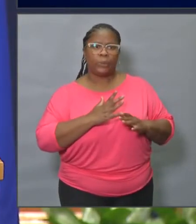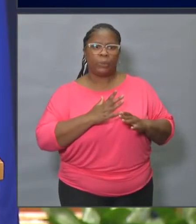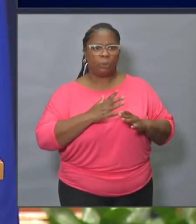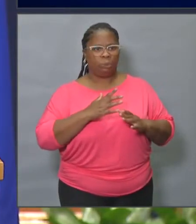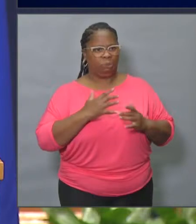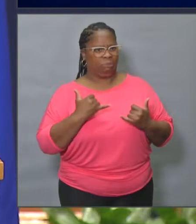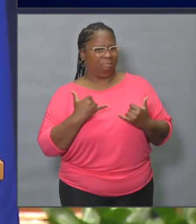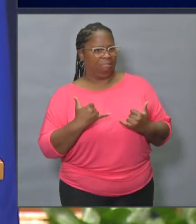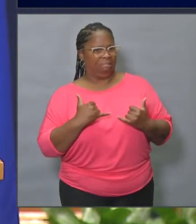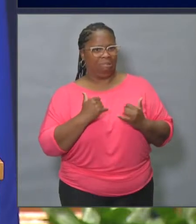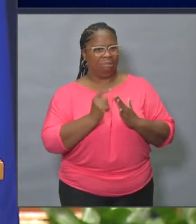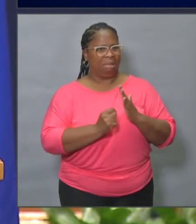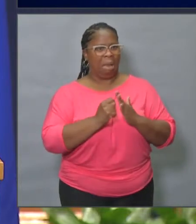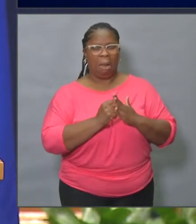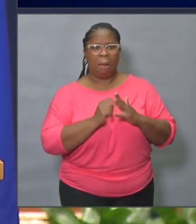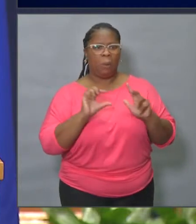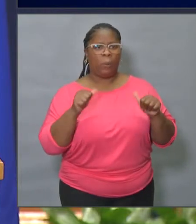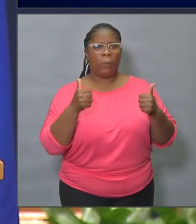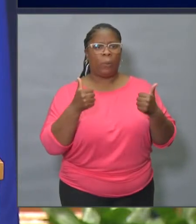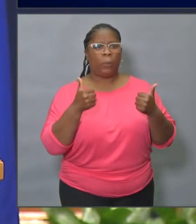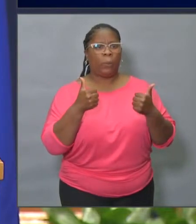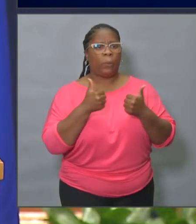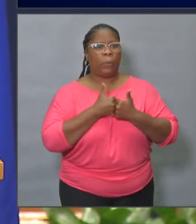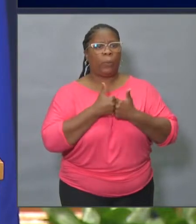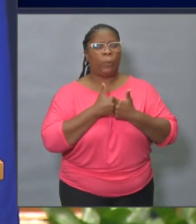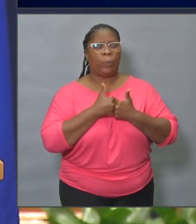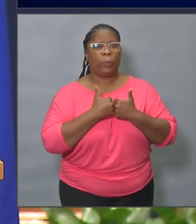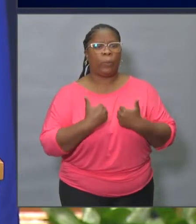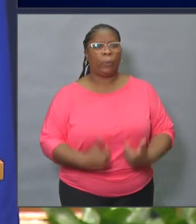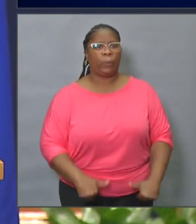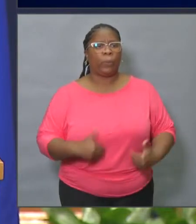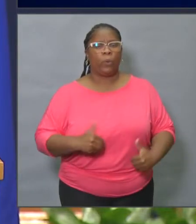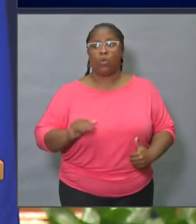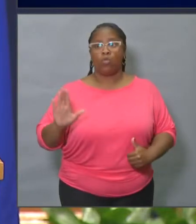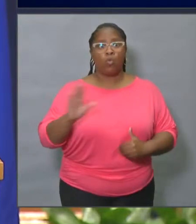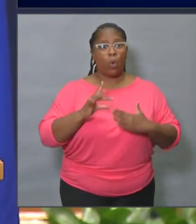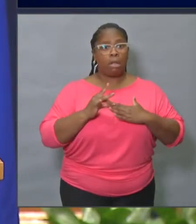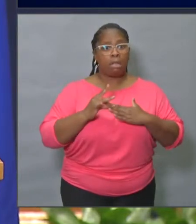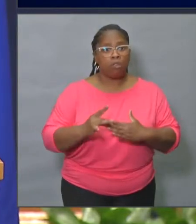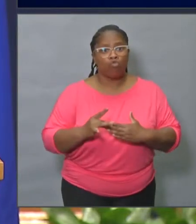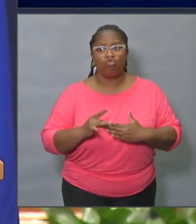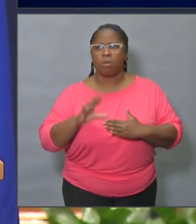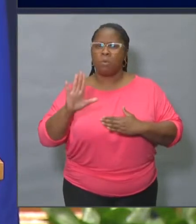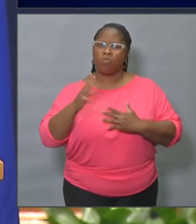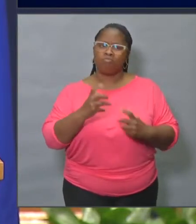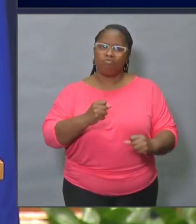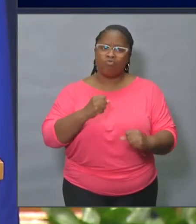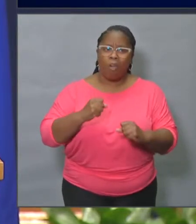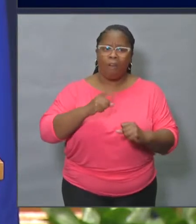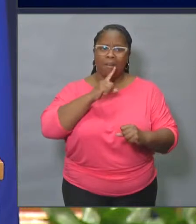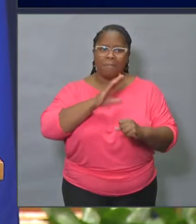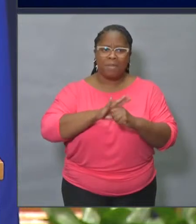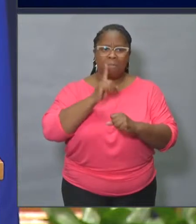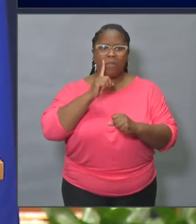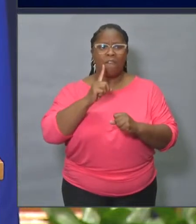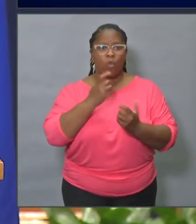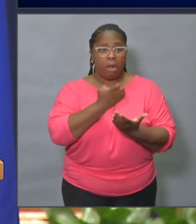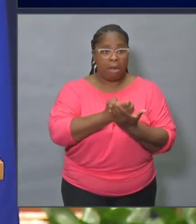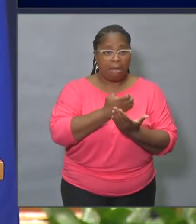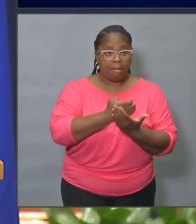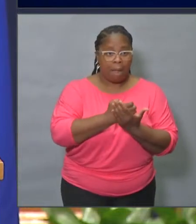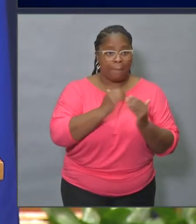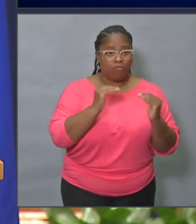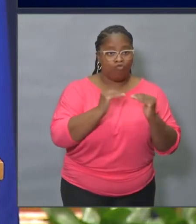challenging times, and we're grateful for your leadership and especially for your deep commitment to economic and racial